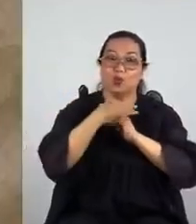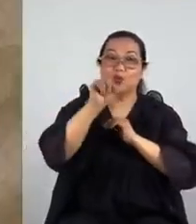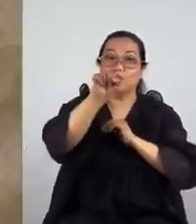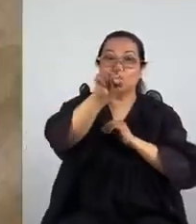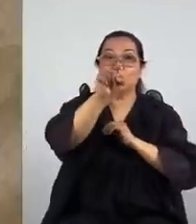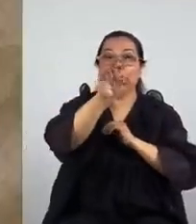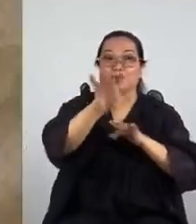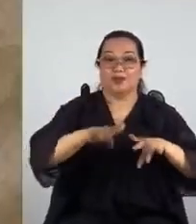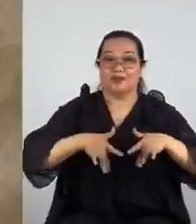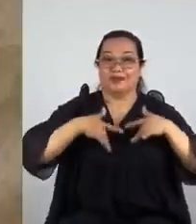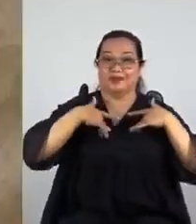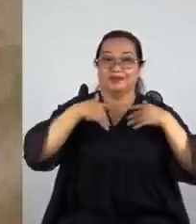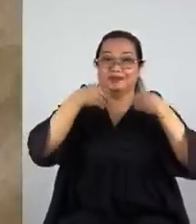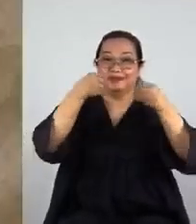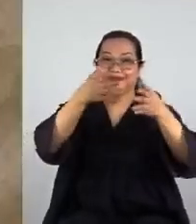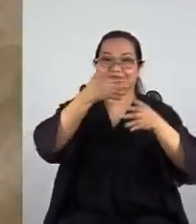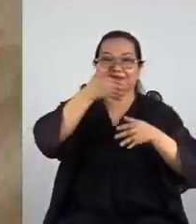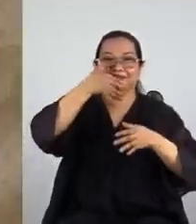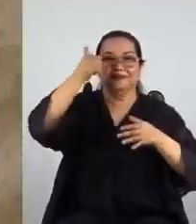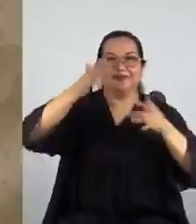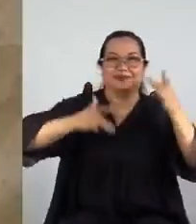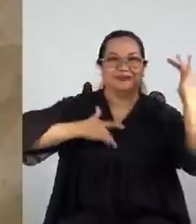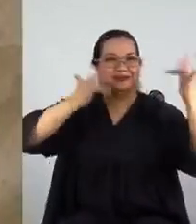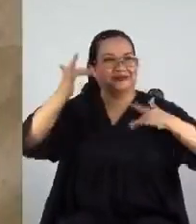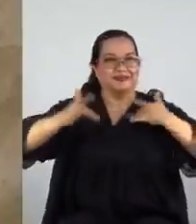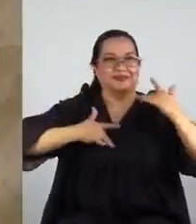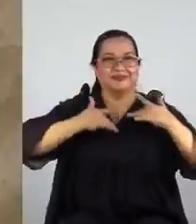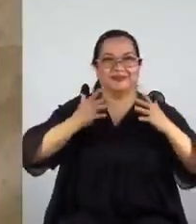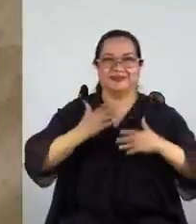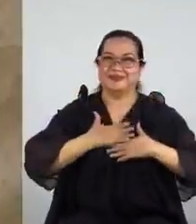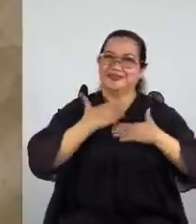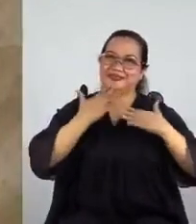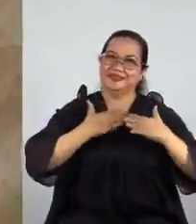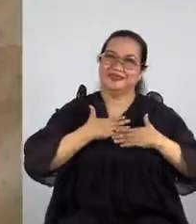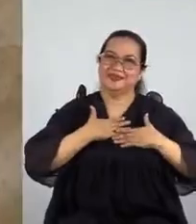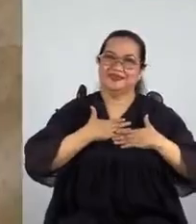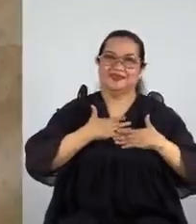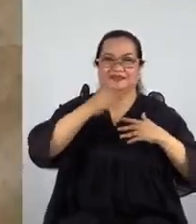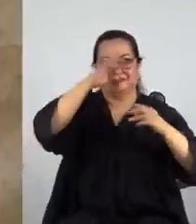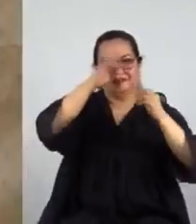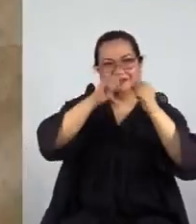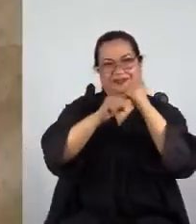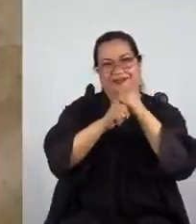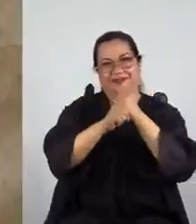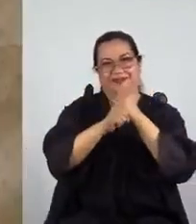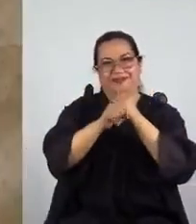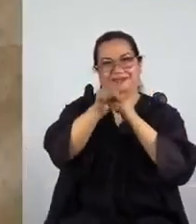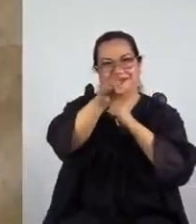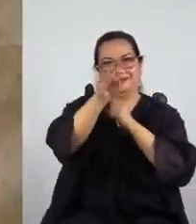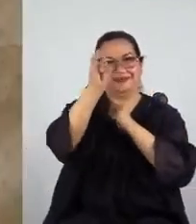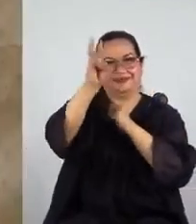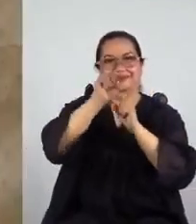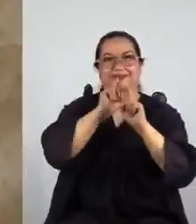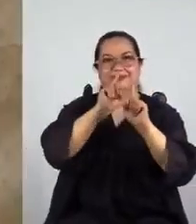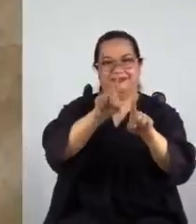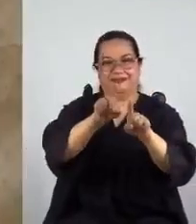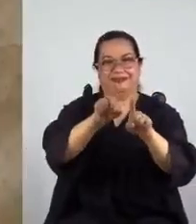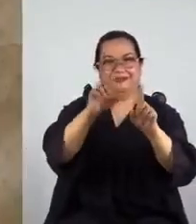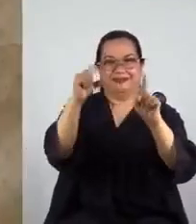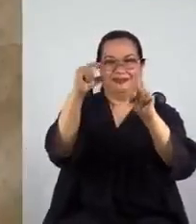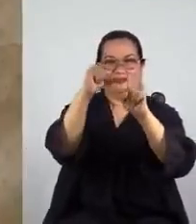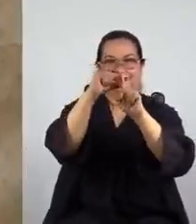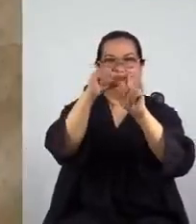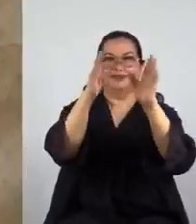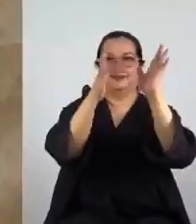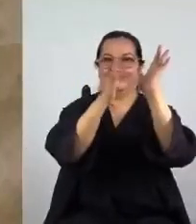life gives you the most delight? I trust that you will answer the words of